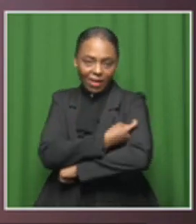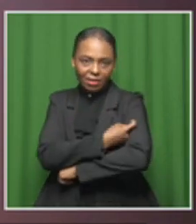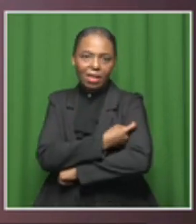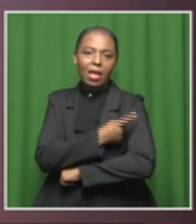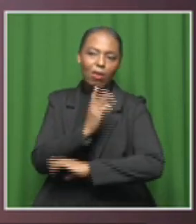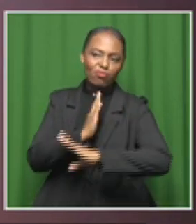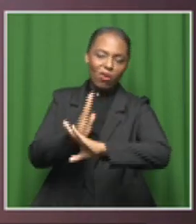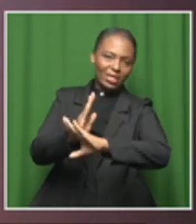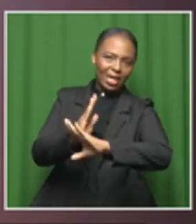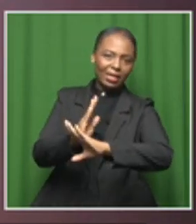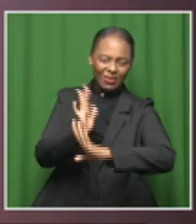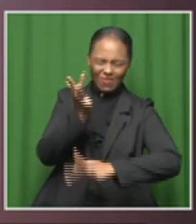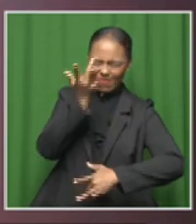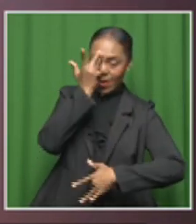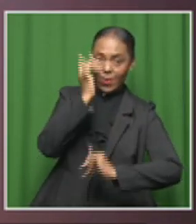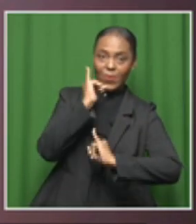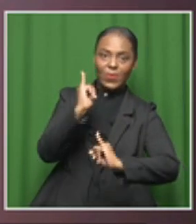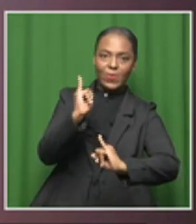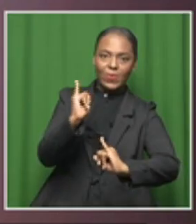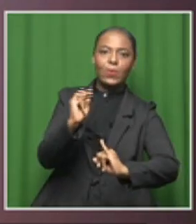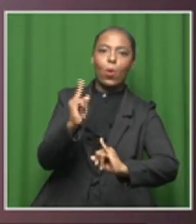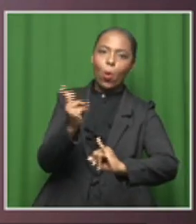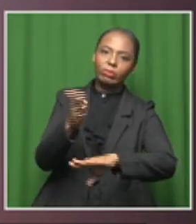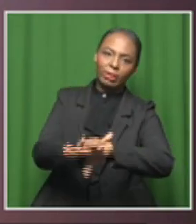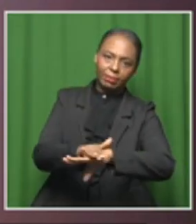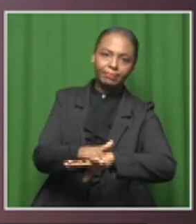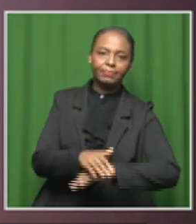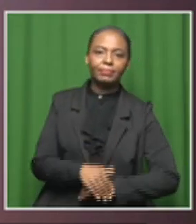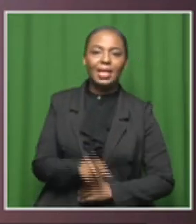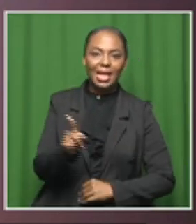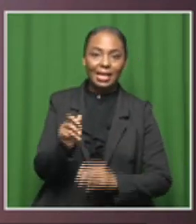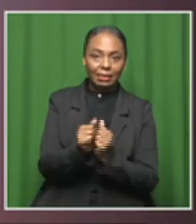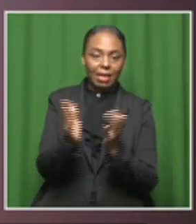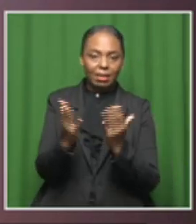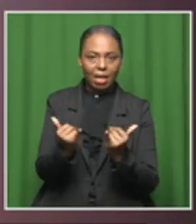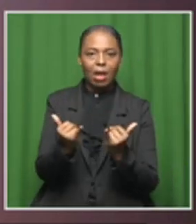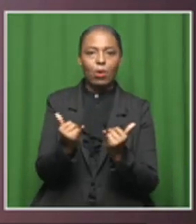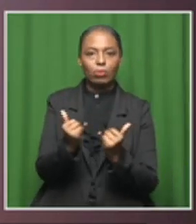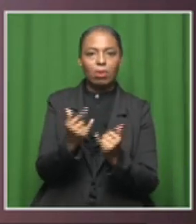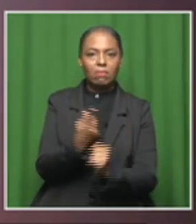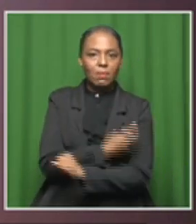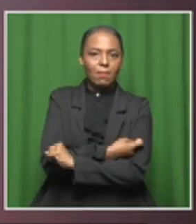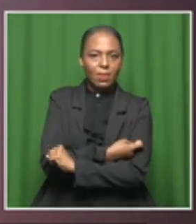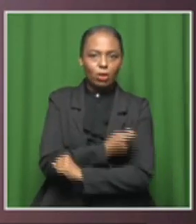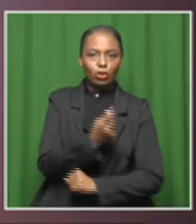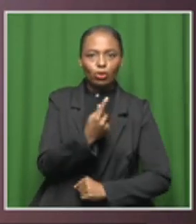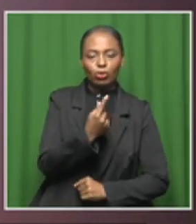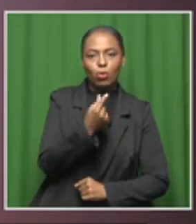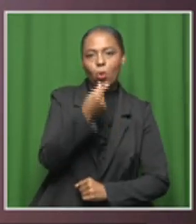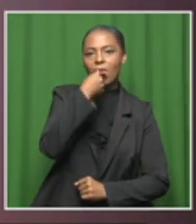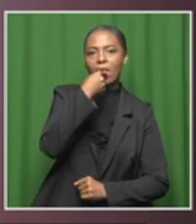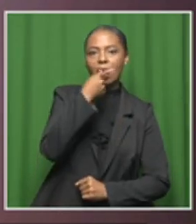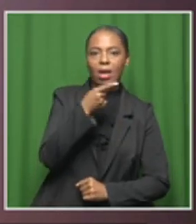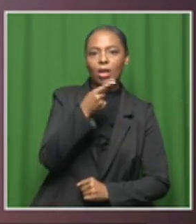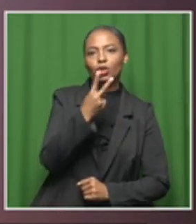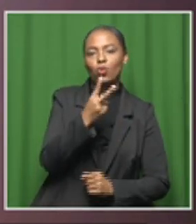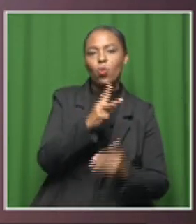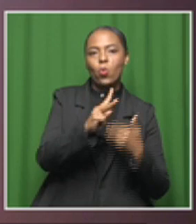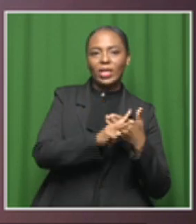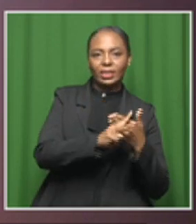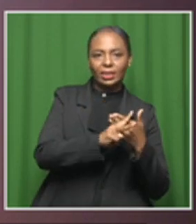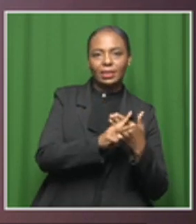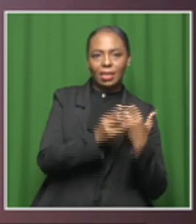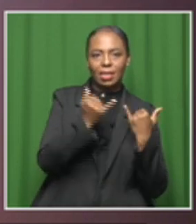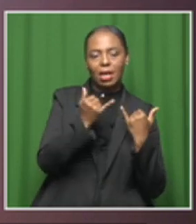Ideally, the vaccine should be administered prior to the start of the influenza season, as it takes about 2 weeks for antibodies to